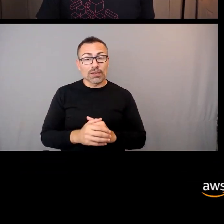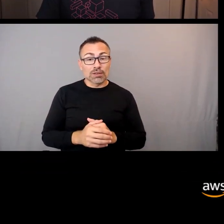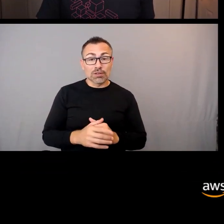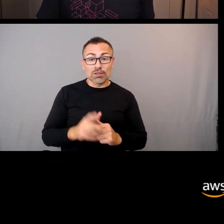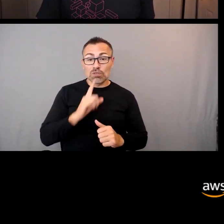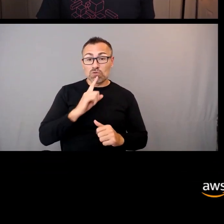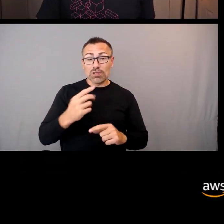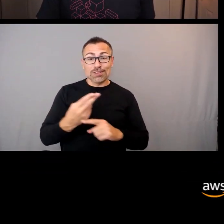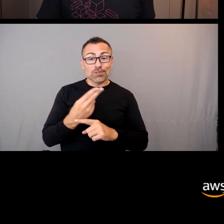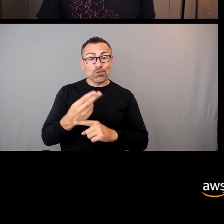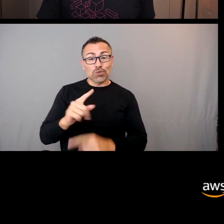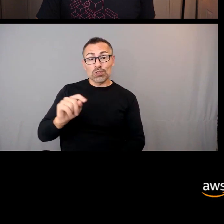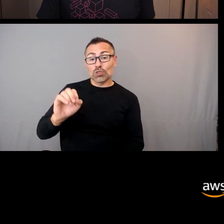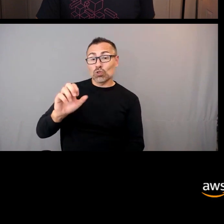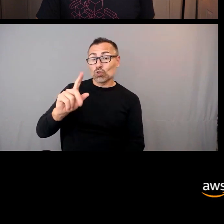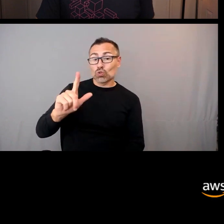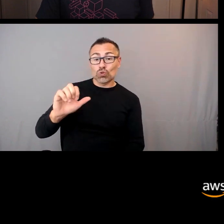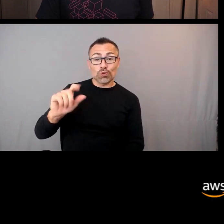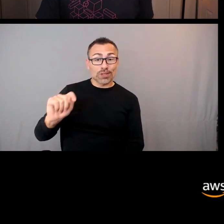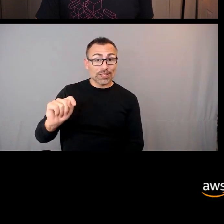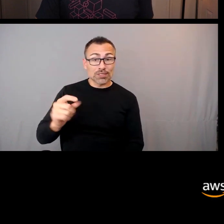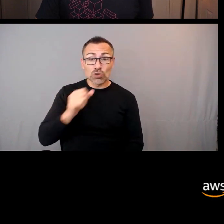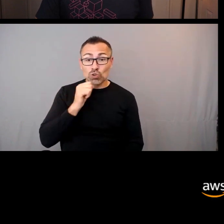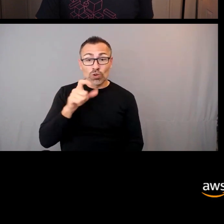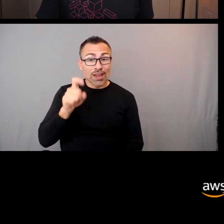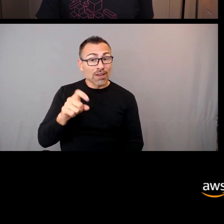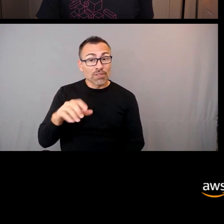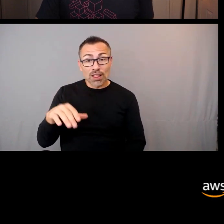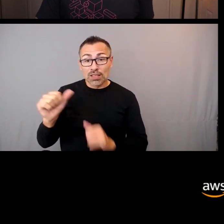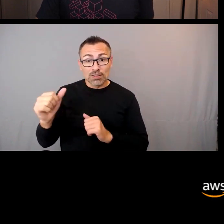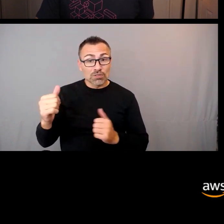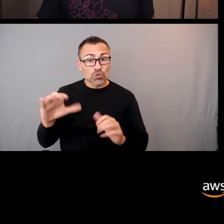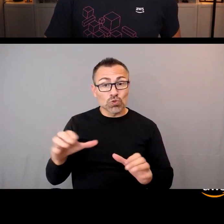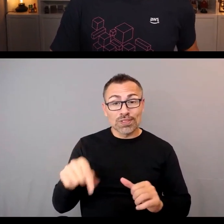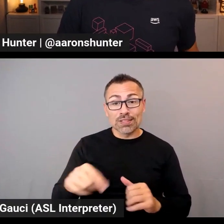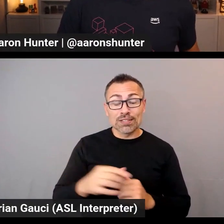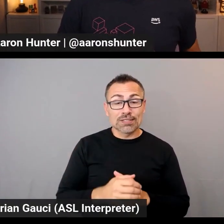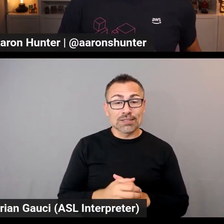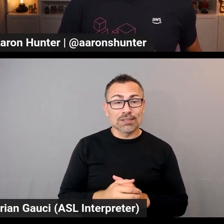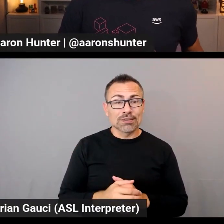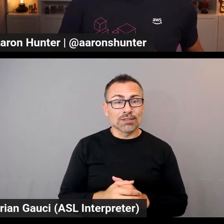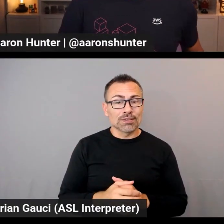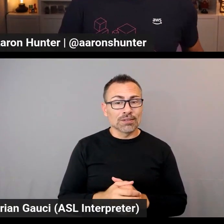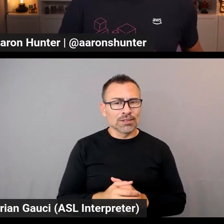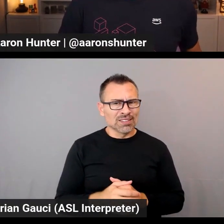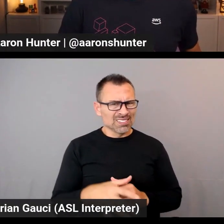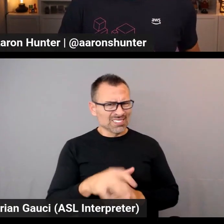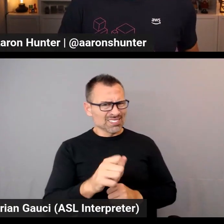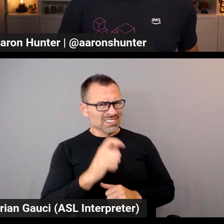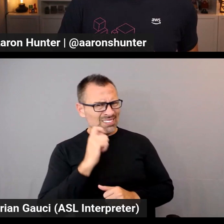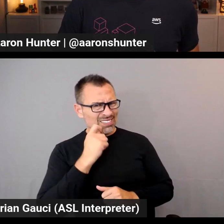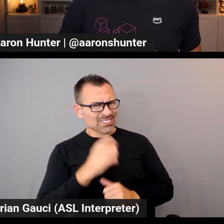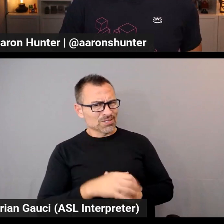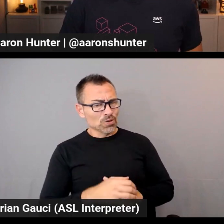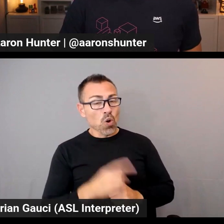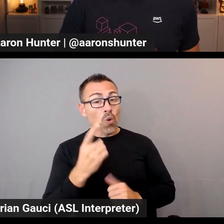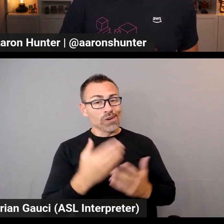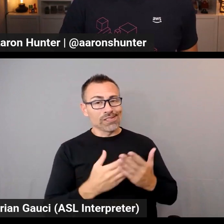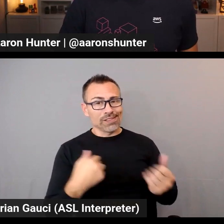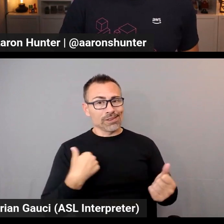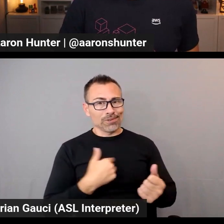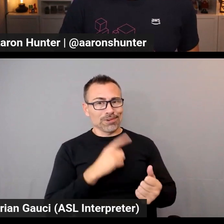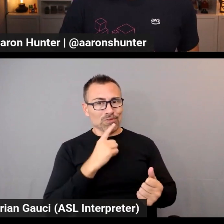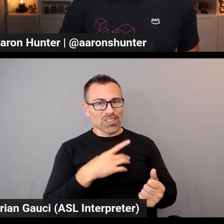have to leave the IDE to do all of this. Yeah, it's pretty cool. So one thing that we really like on this show, and I know